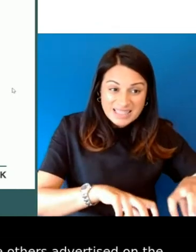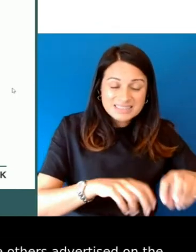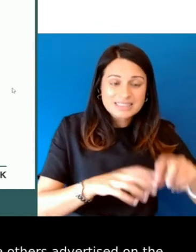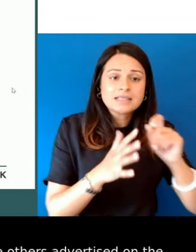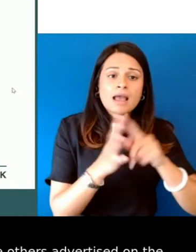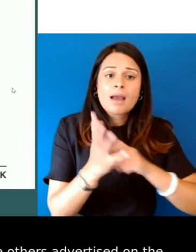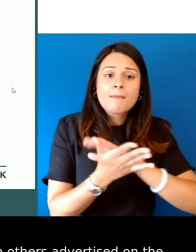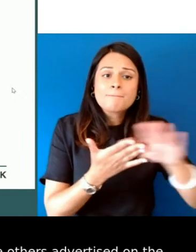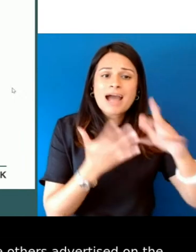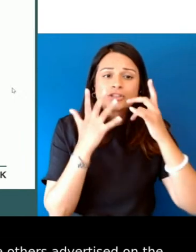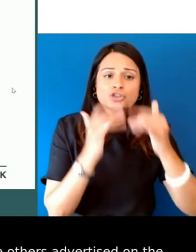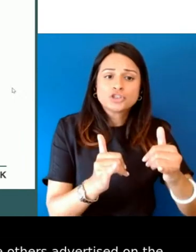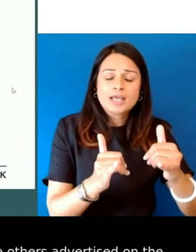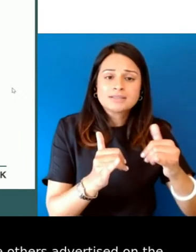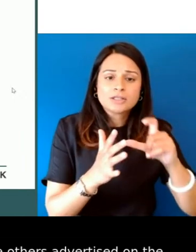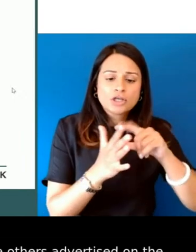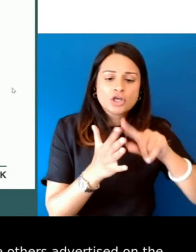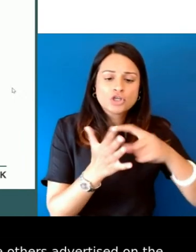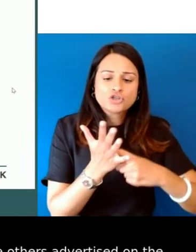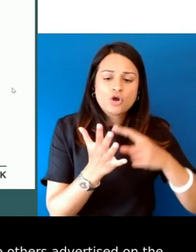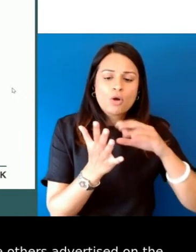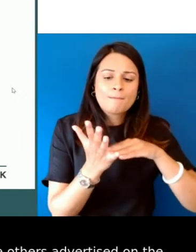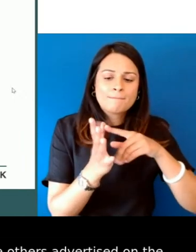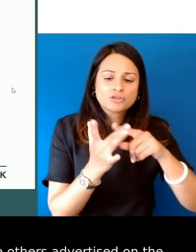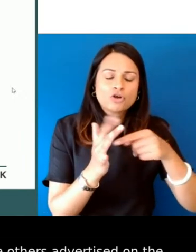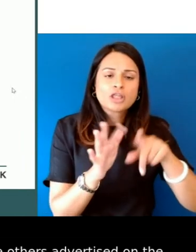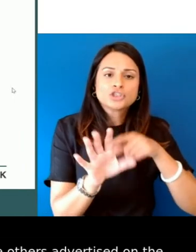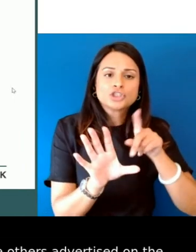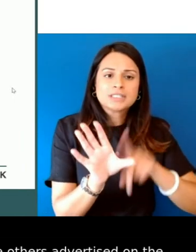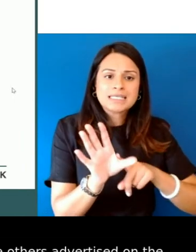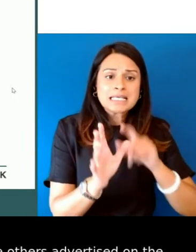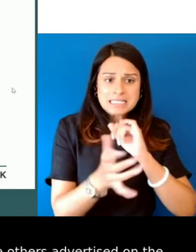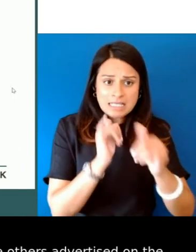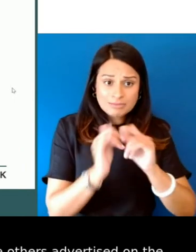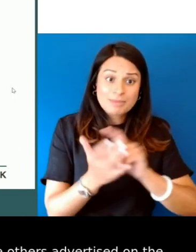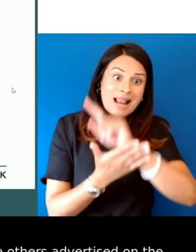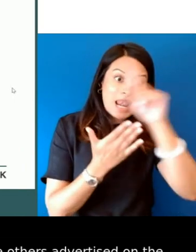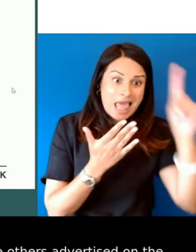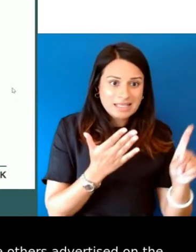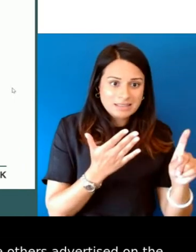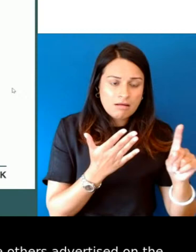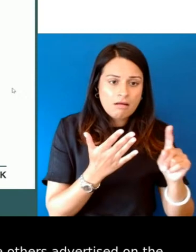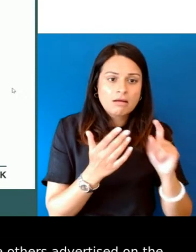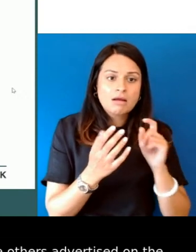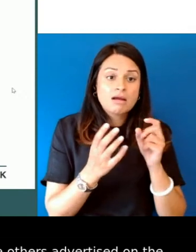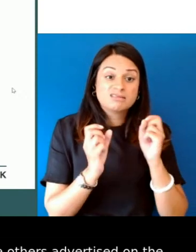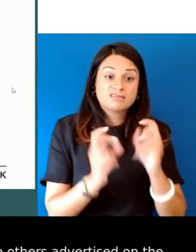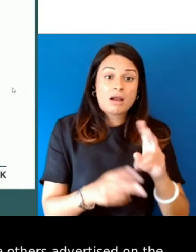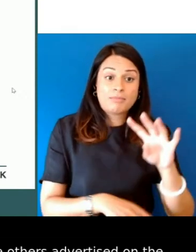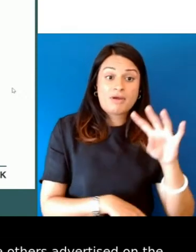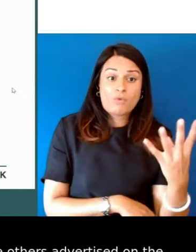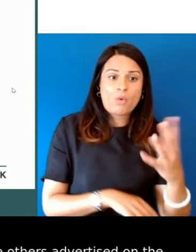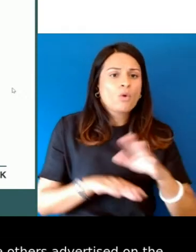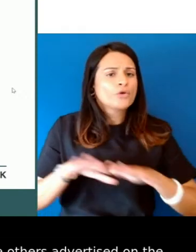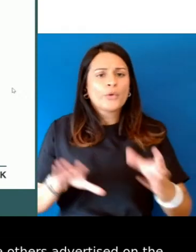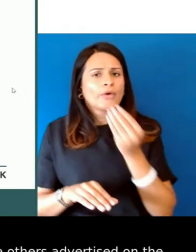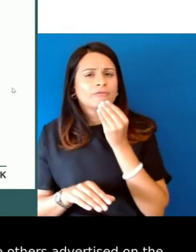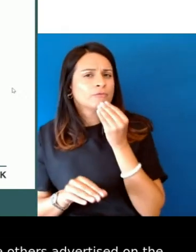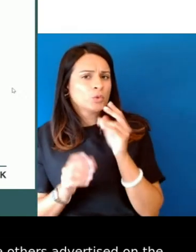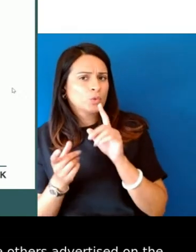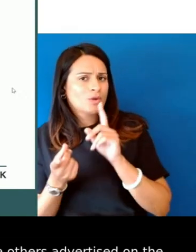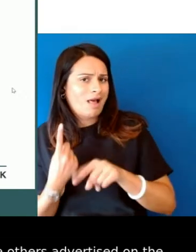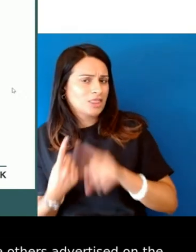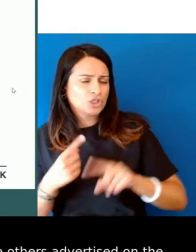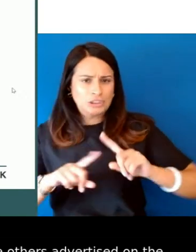used by dermatologists to look at more delayed skin reactions so type 4 reactions not the food allergies that we're talking about